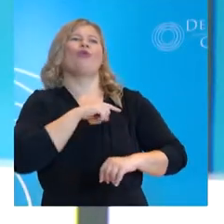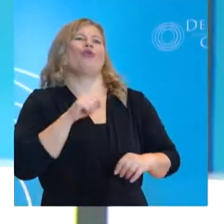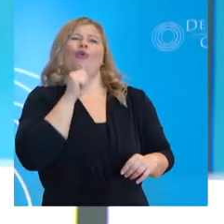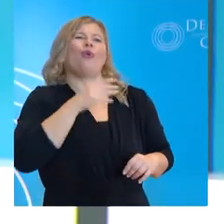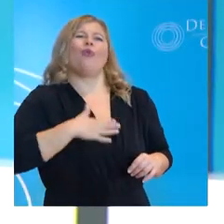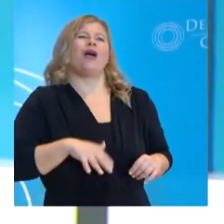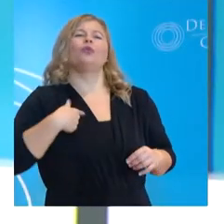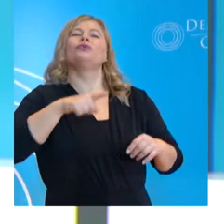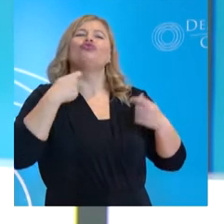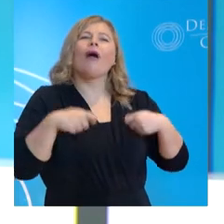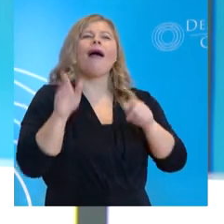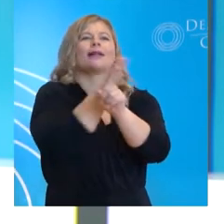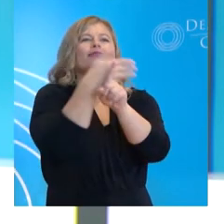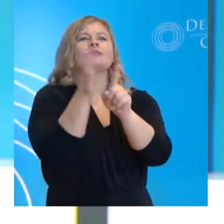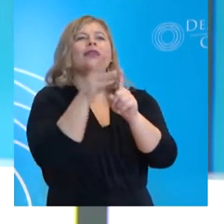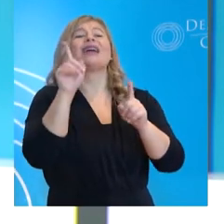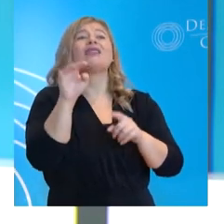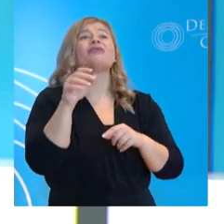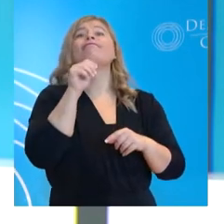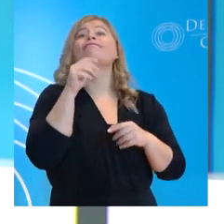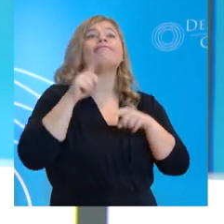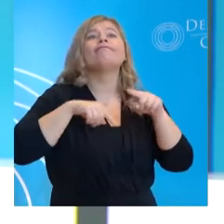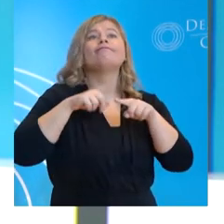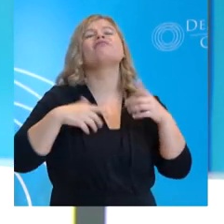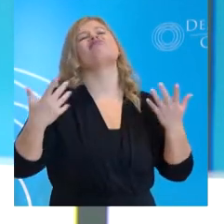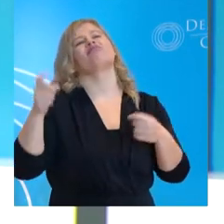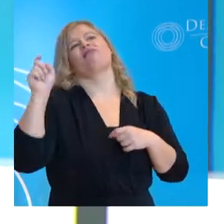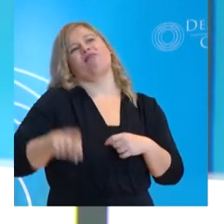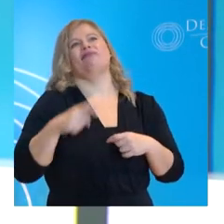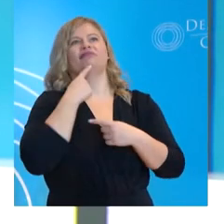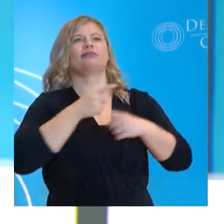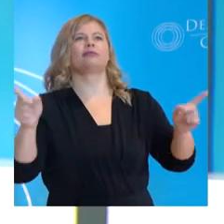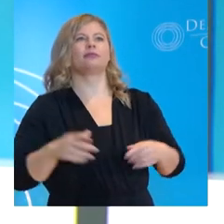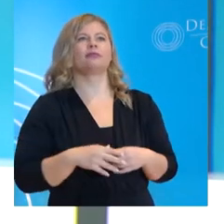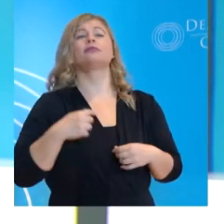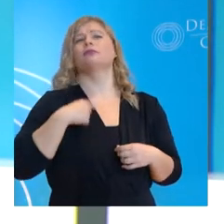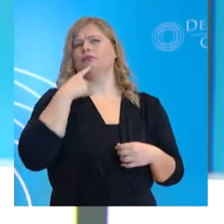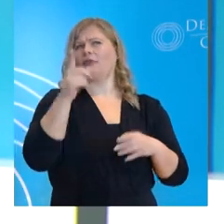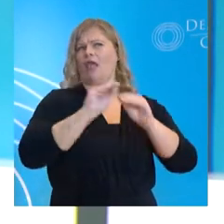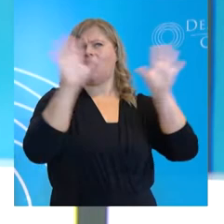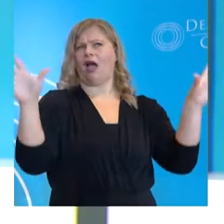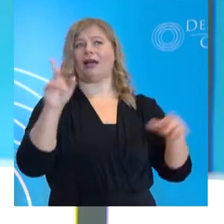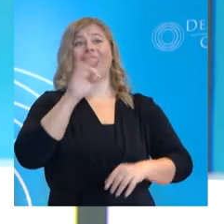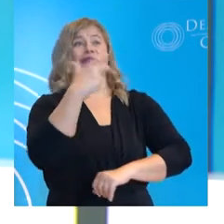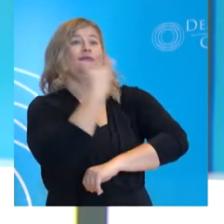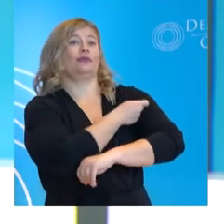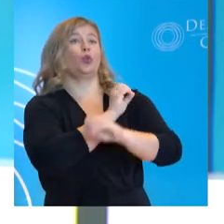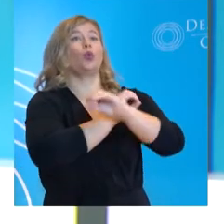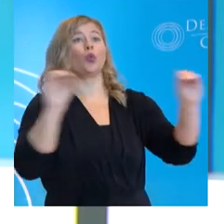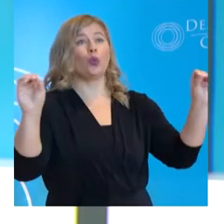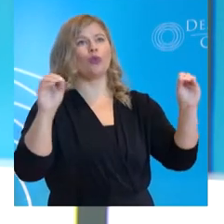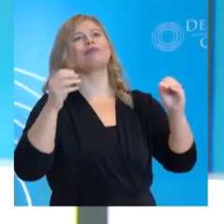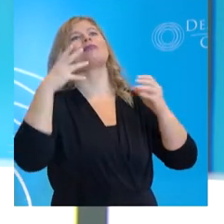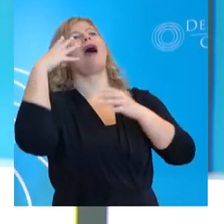healthcare. That's right. What I thought. Okay, but fine. I want to make it very clear. Right. If you are unvaccinated, you will not have access to entertainment. You will not have access to